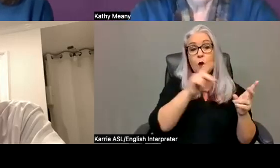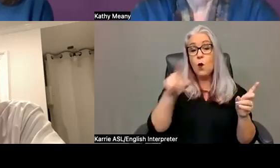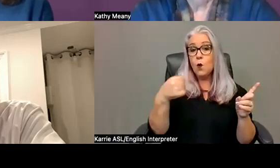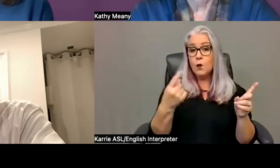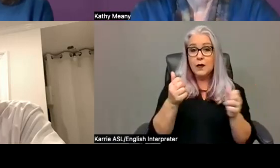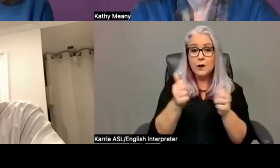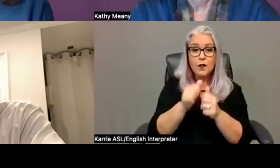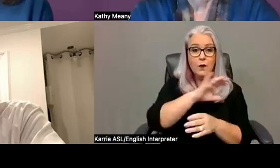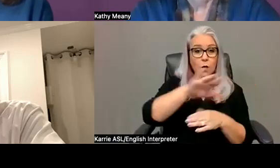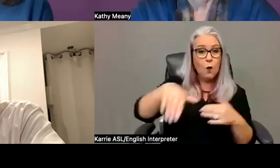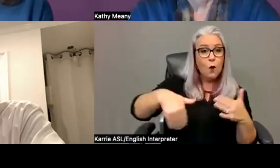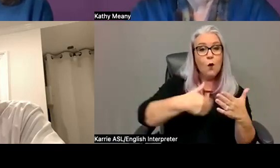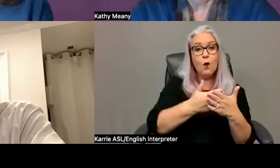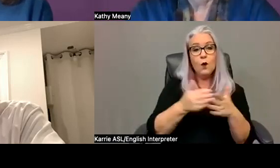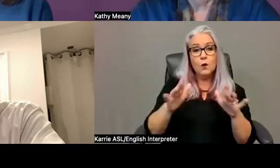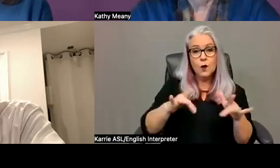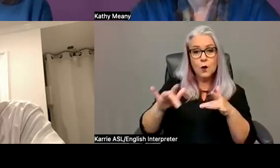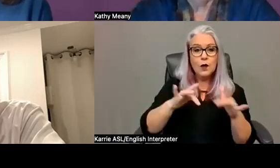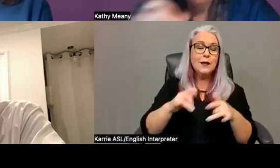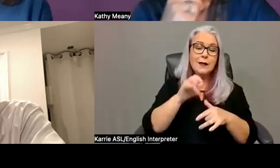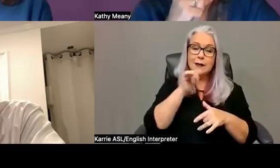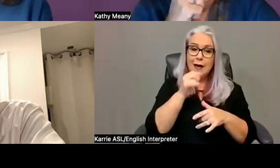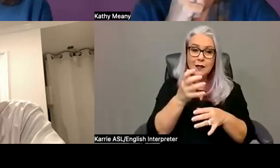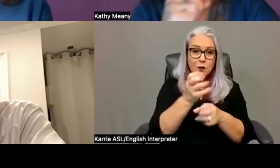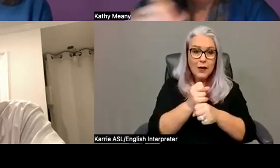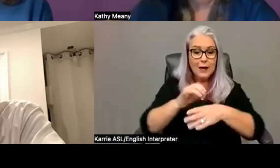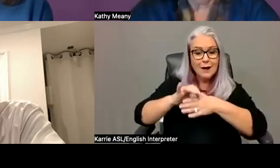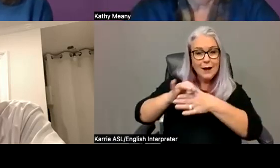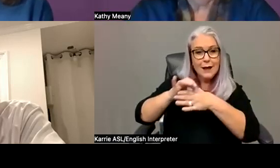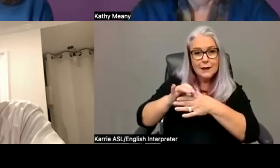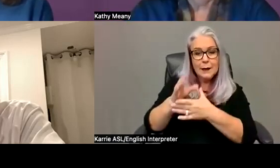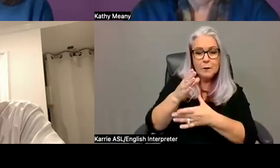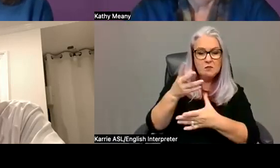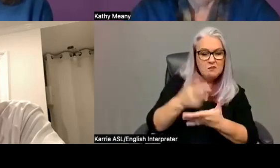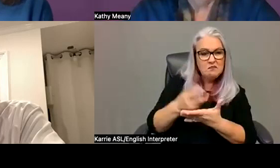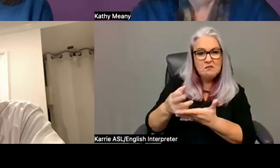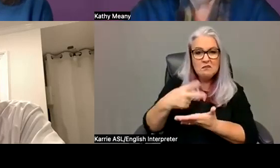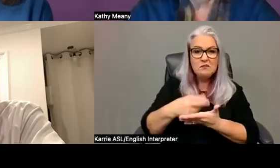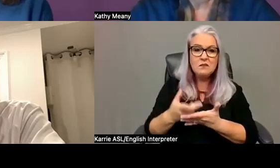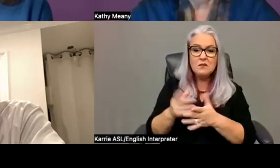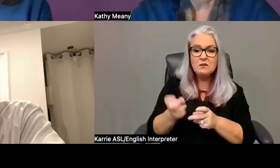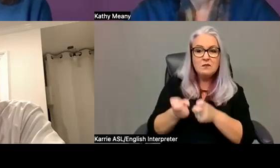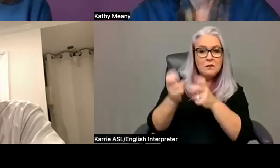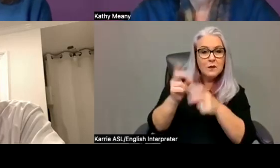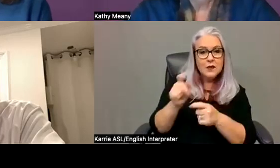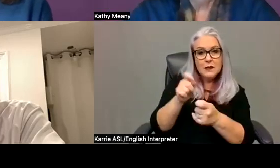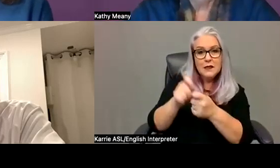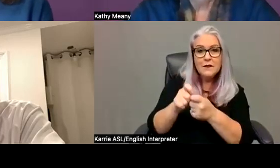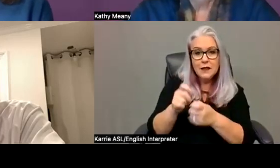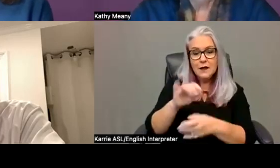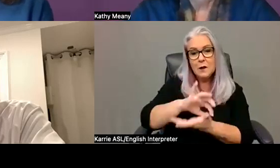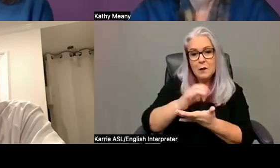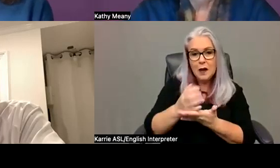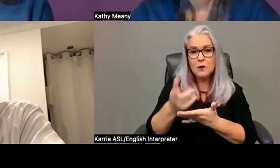its entirety. This is to ensure that the content of the forum will not be manipulated in any way to create false